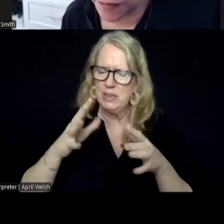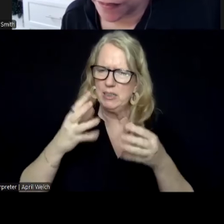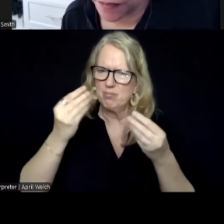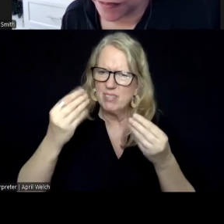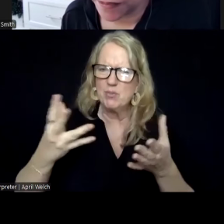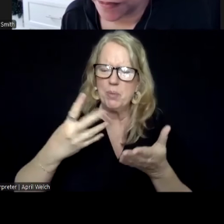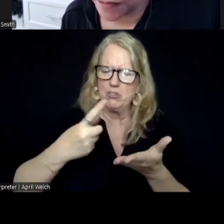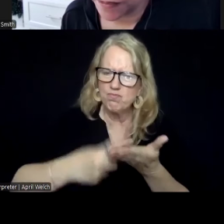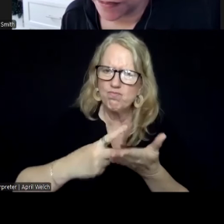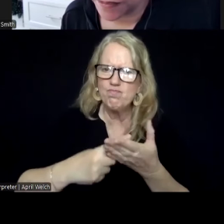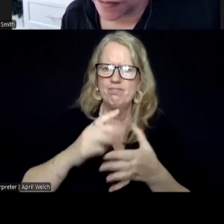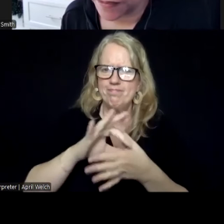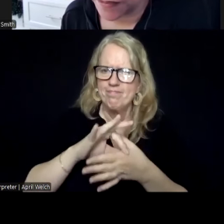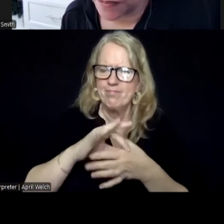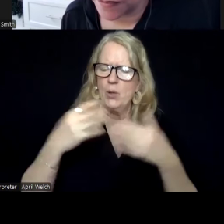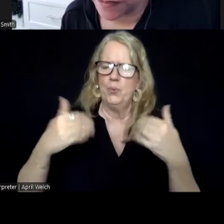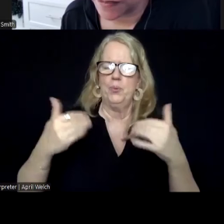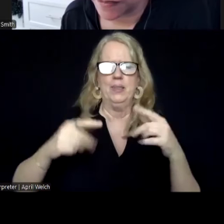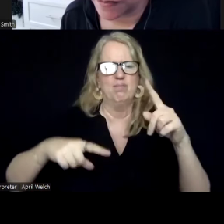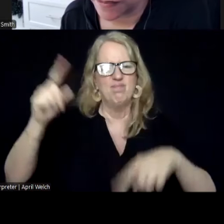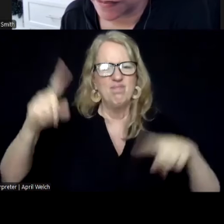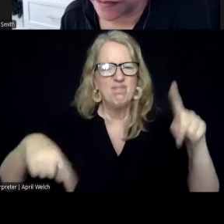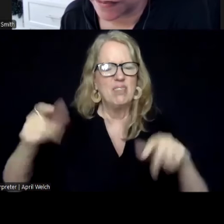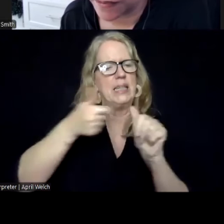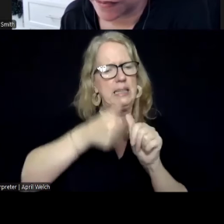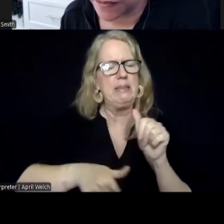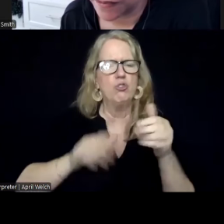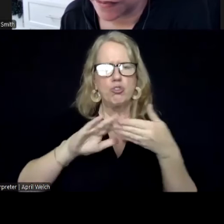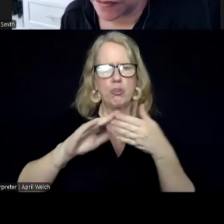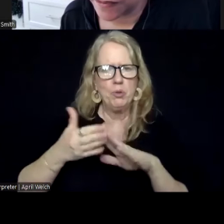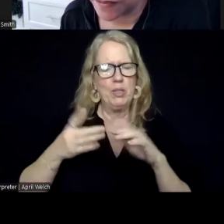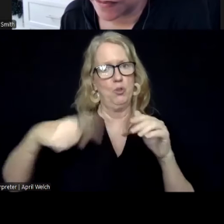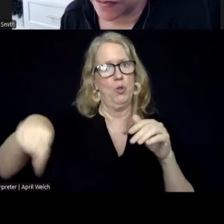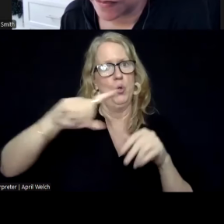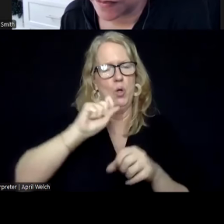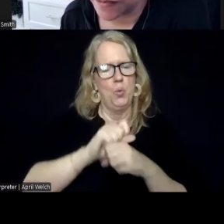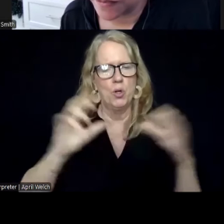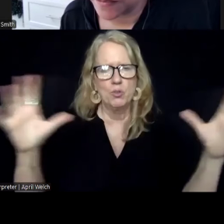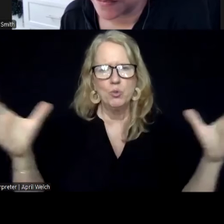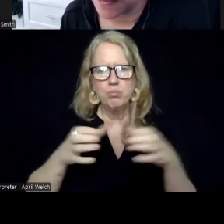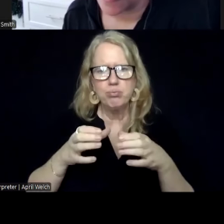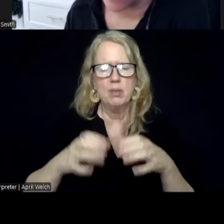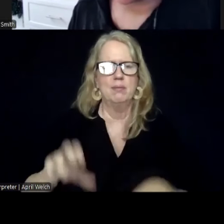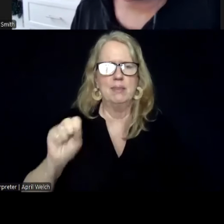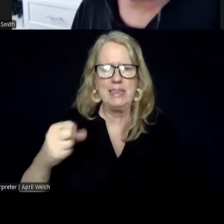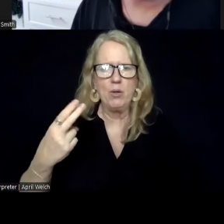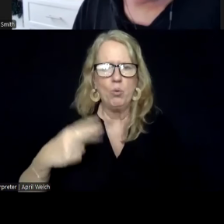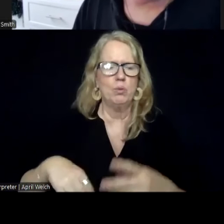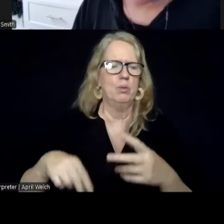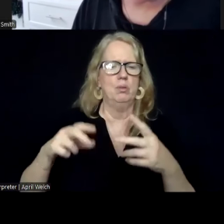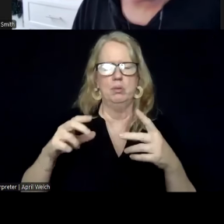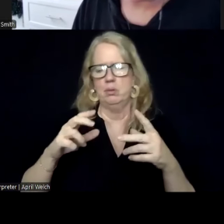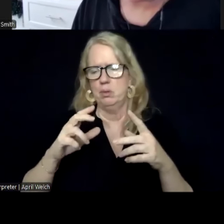different for every community. So I think it's so important that you all did that work to bring stakeholders together and really in an organized fashion,